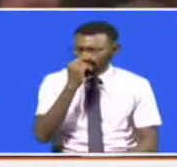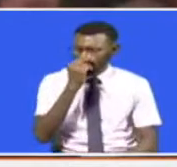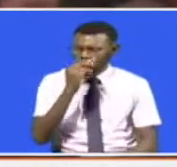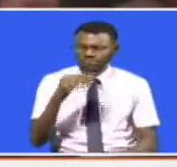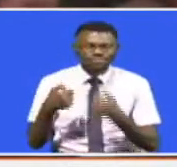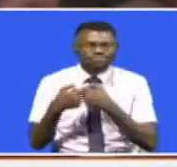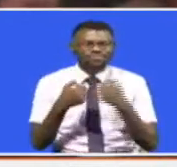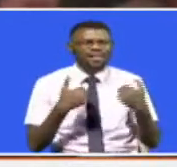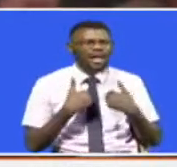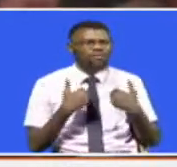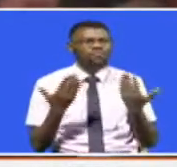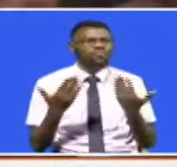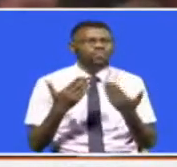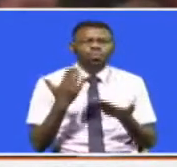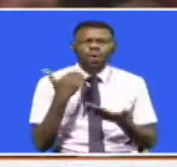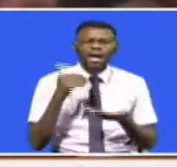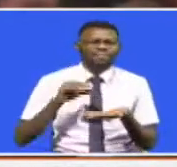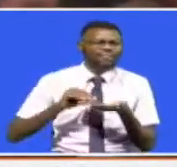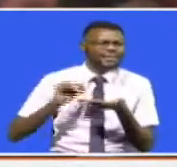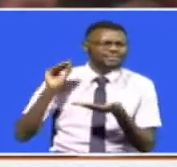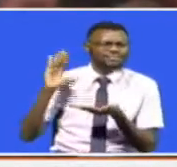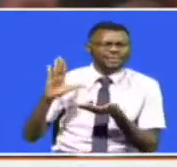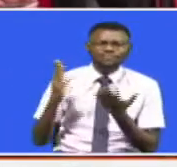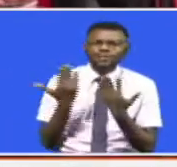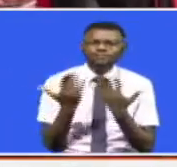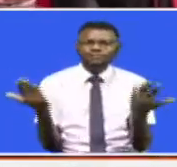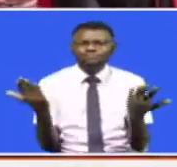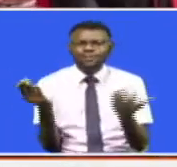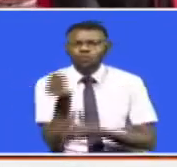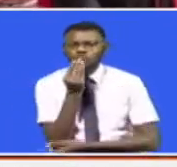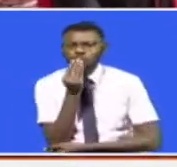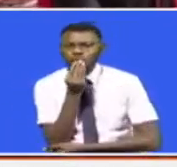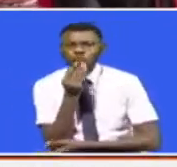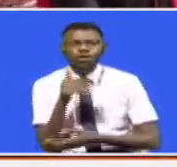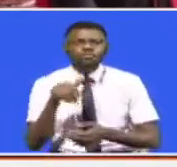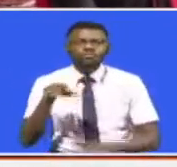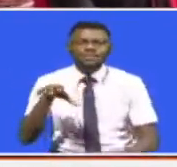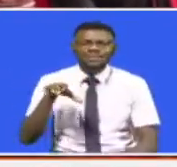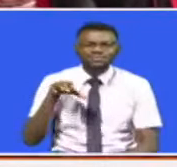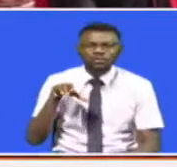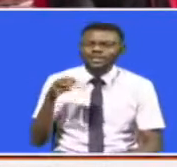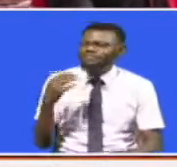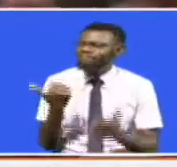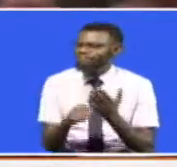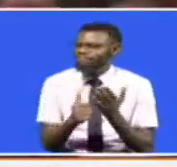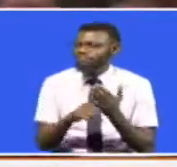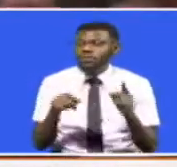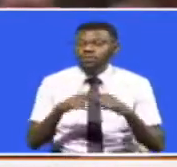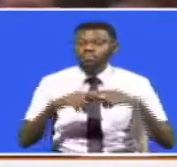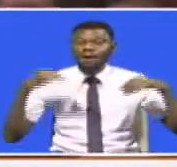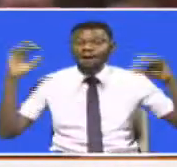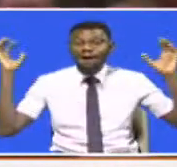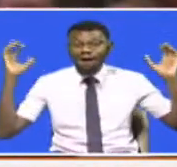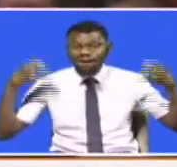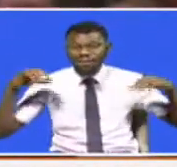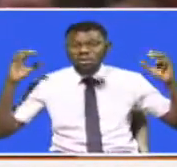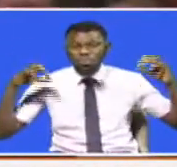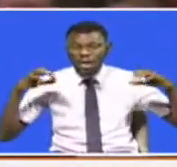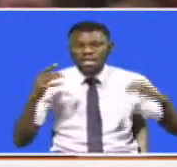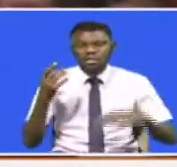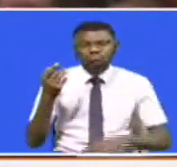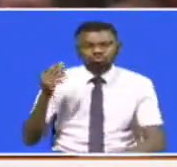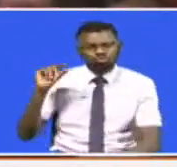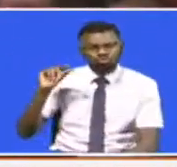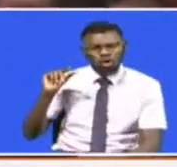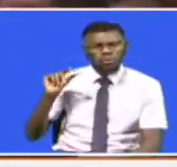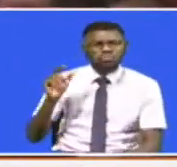increasingly unaffordable prices, especially food and transport. For the short rains, we have already made